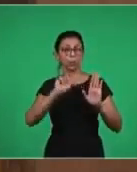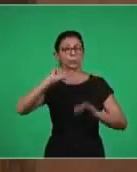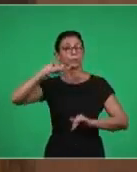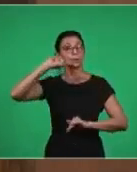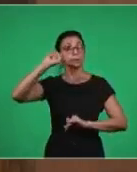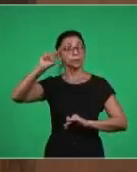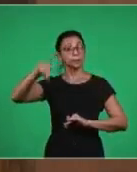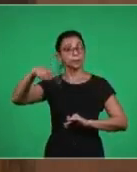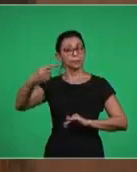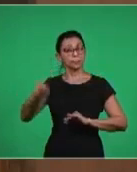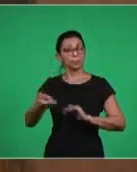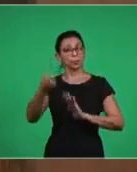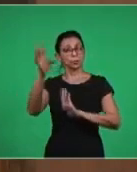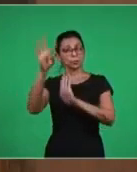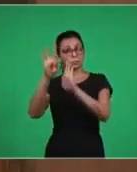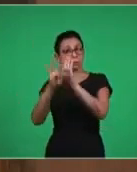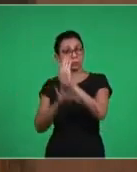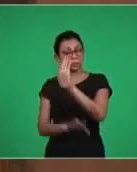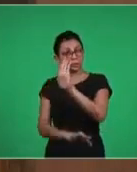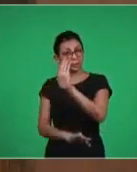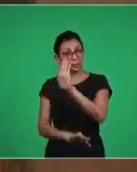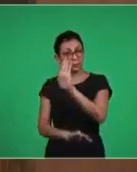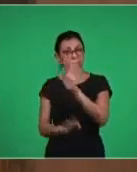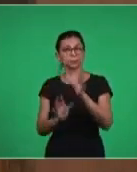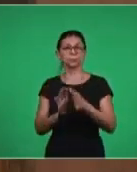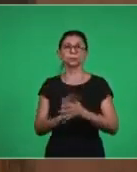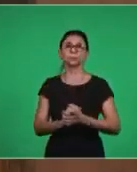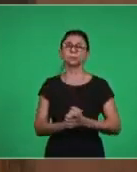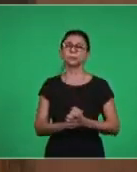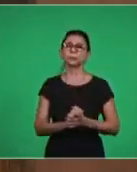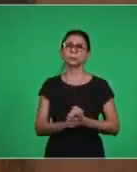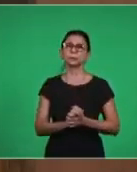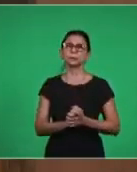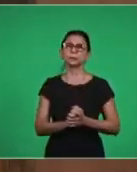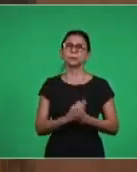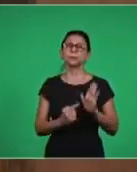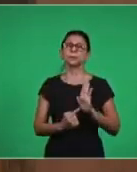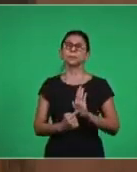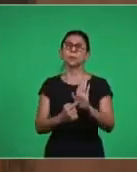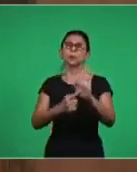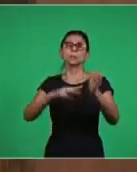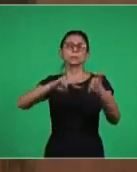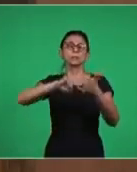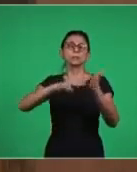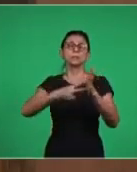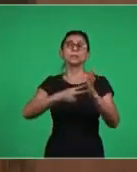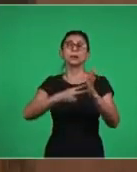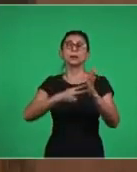text or is after the text that gives that text its meaning.